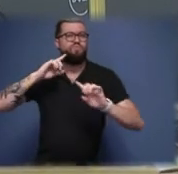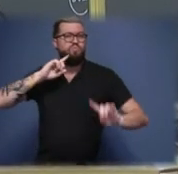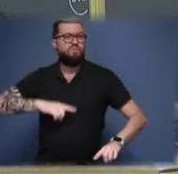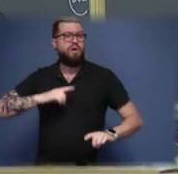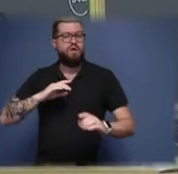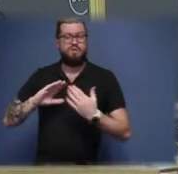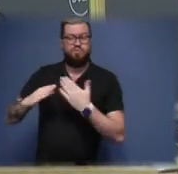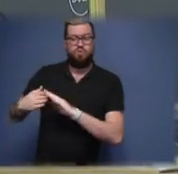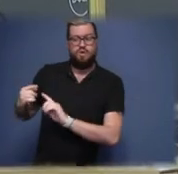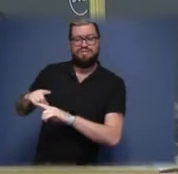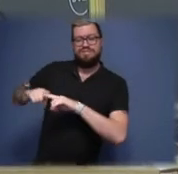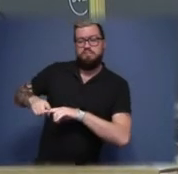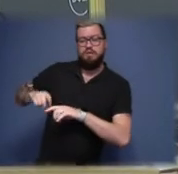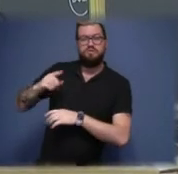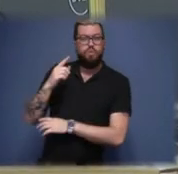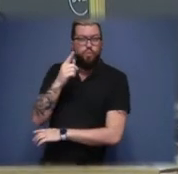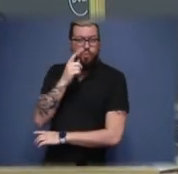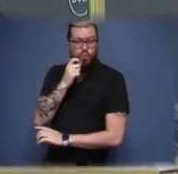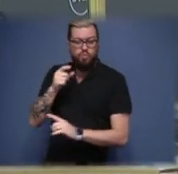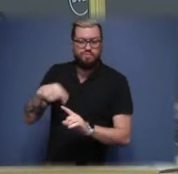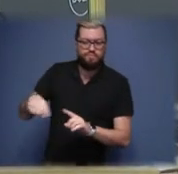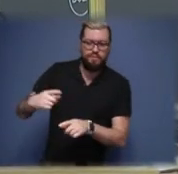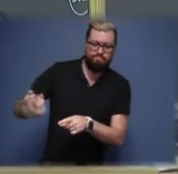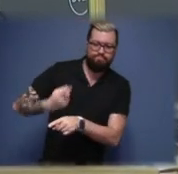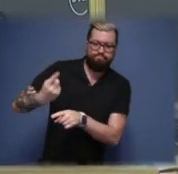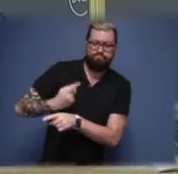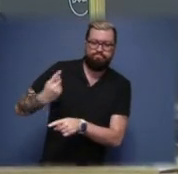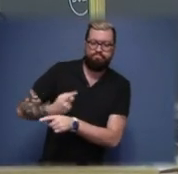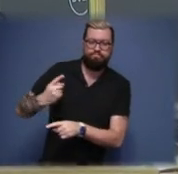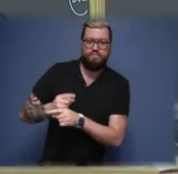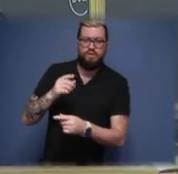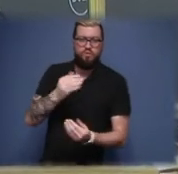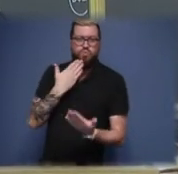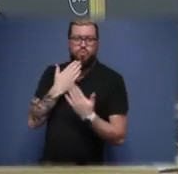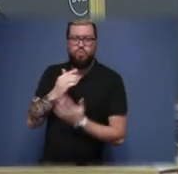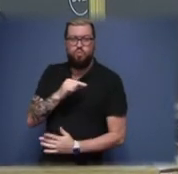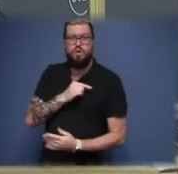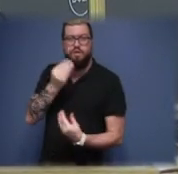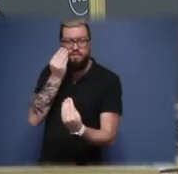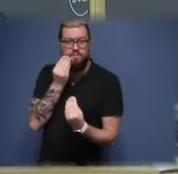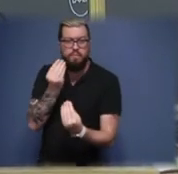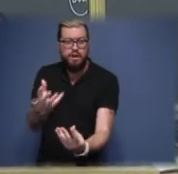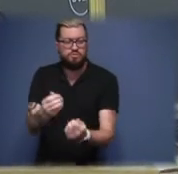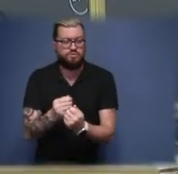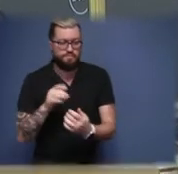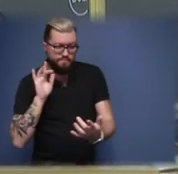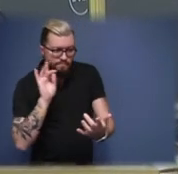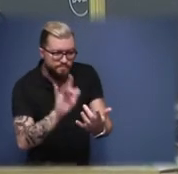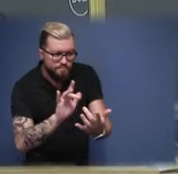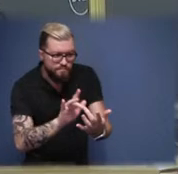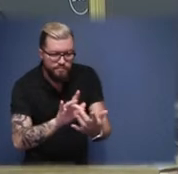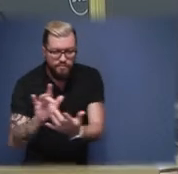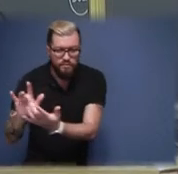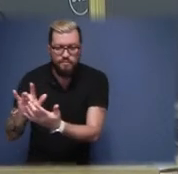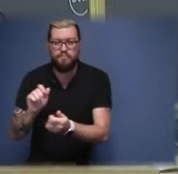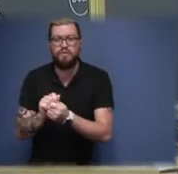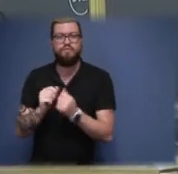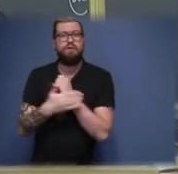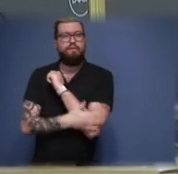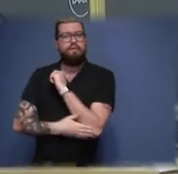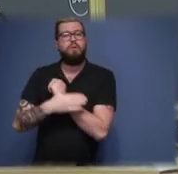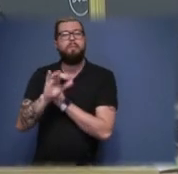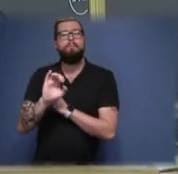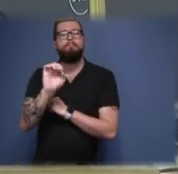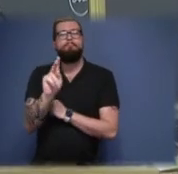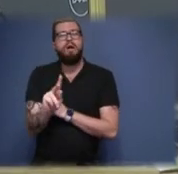quality and accuracy of information obtained from individuals contacting the County of Bucks